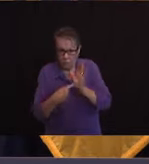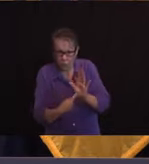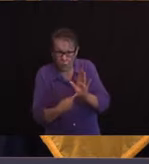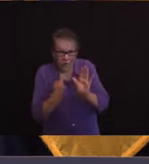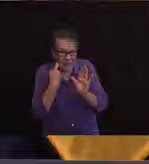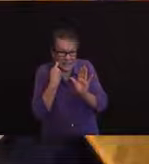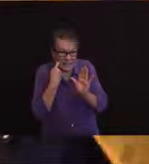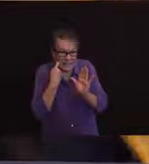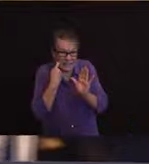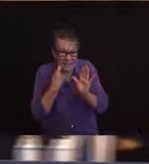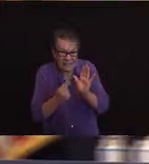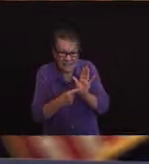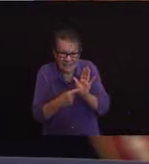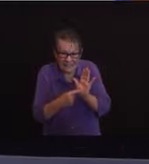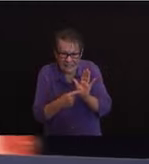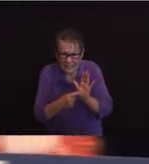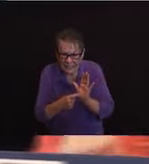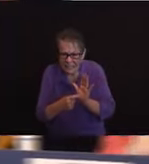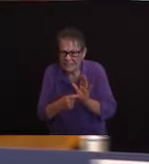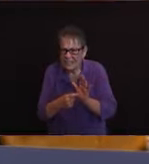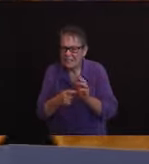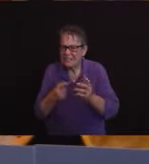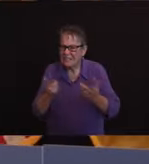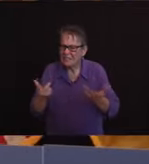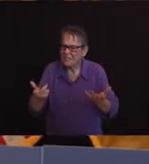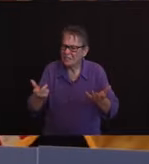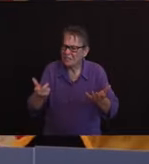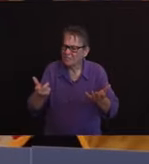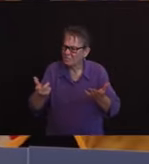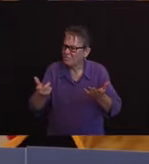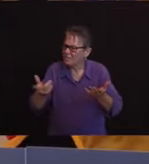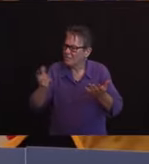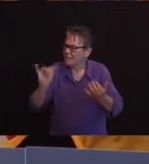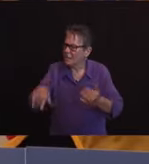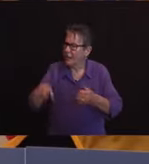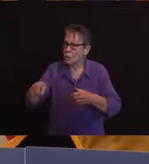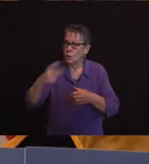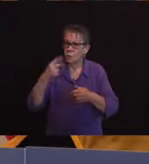this? No, you're absolutely right. When we reported out today,